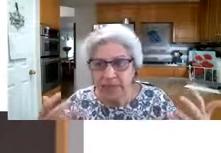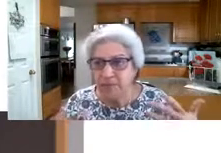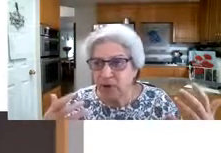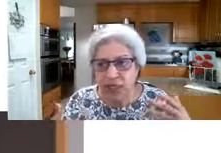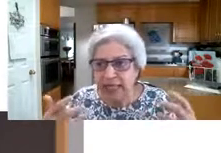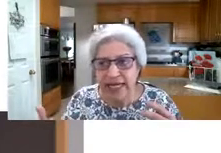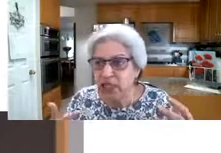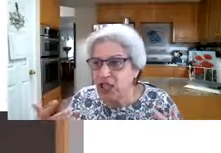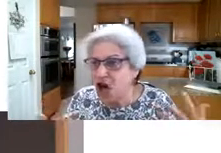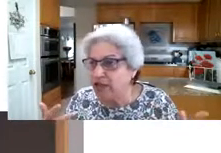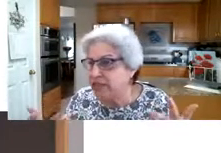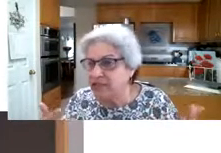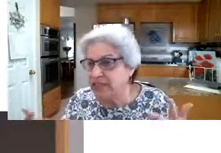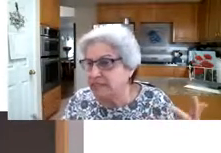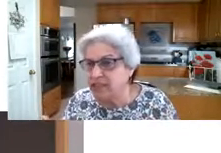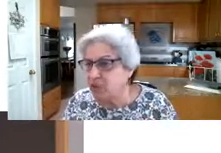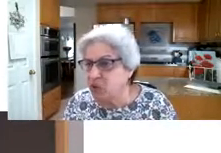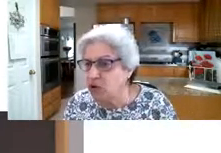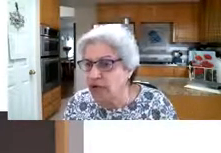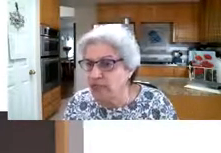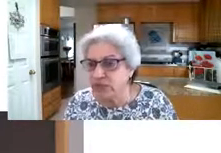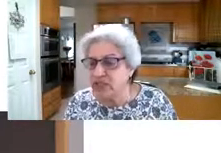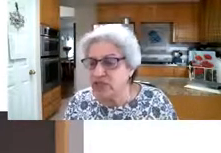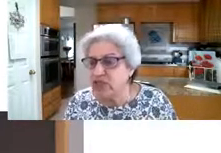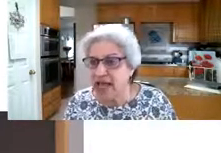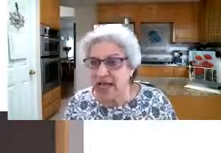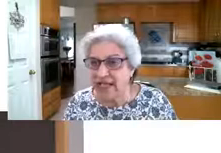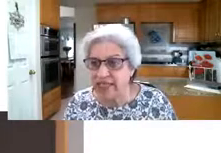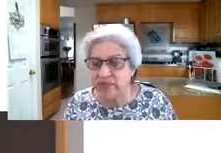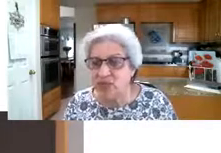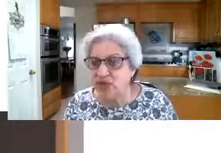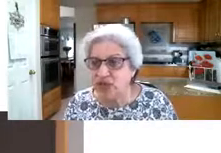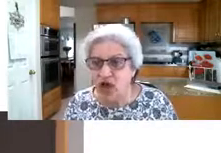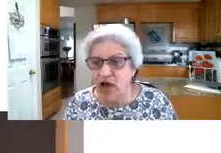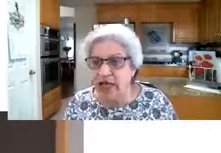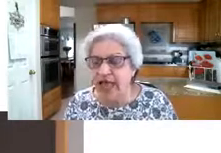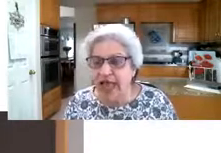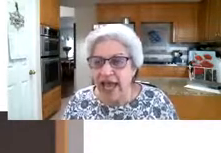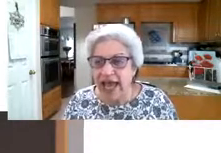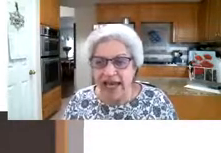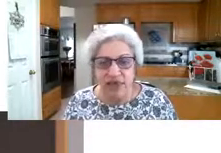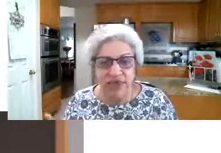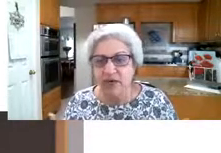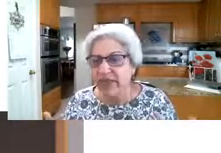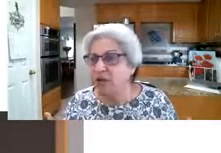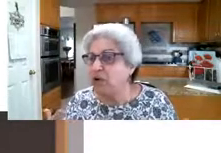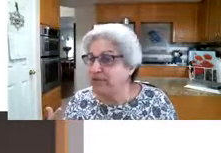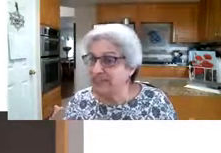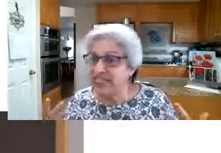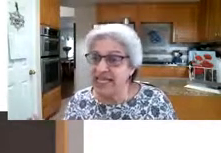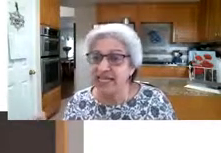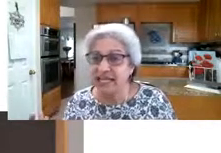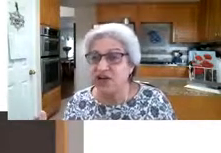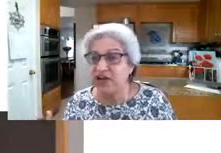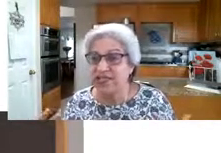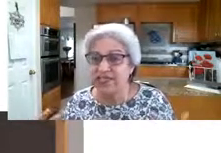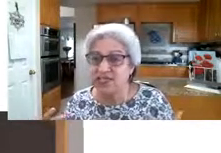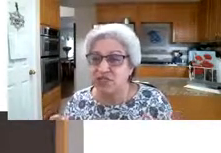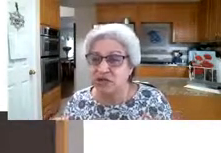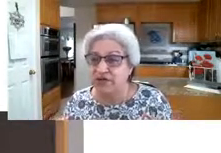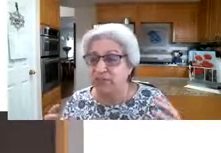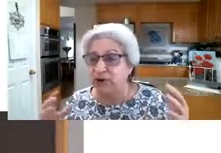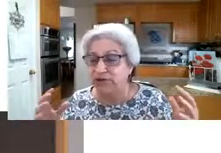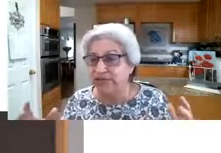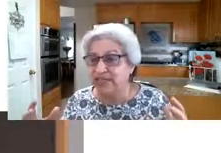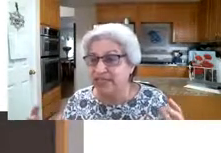been percolating along. The work on the research side has been moving along. And I think that what we've seen here is